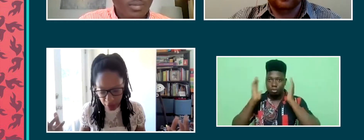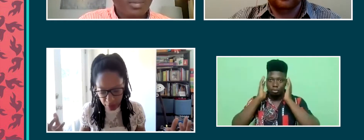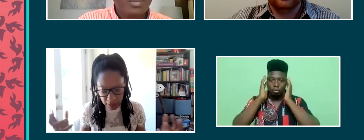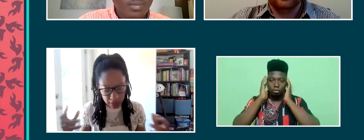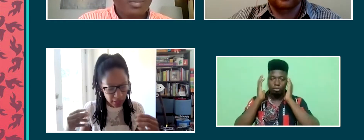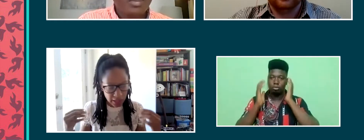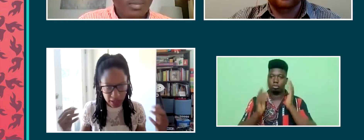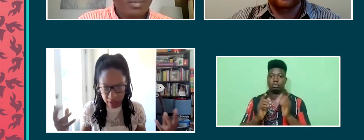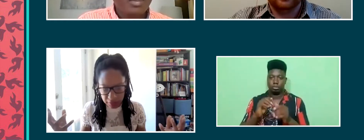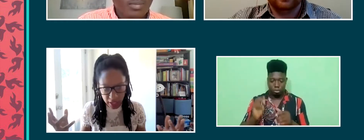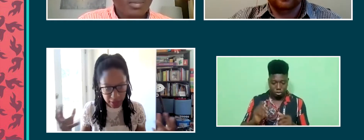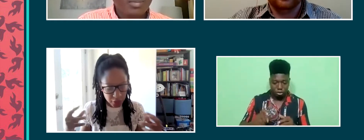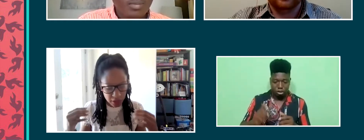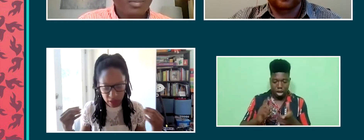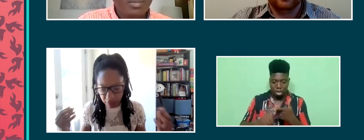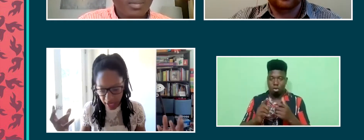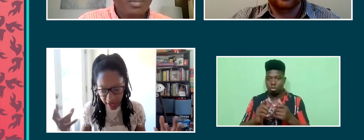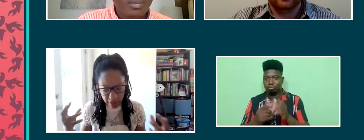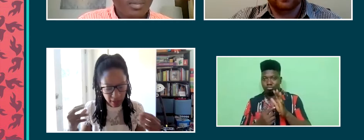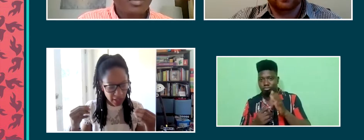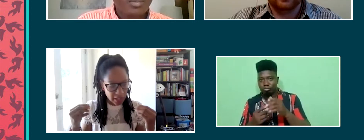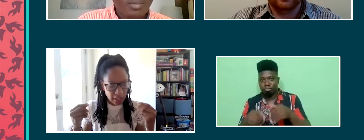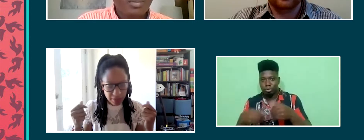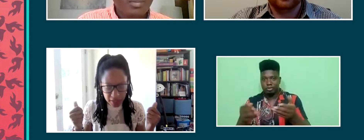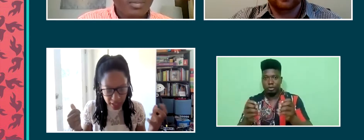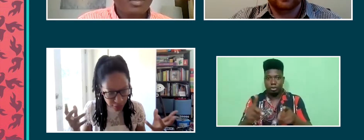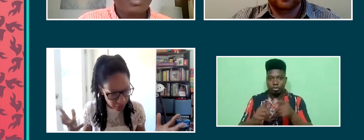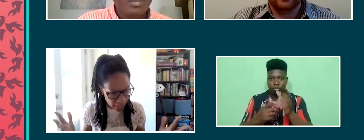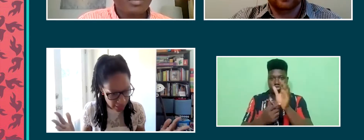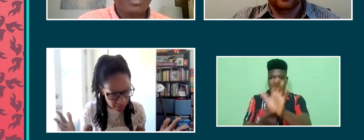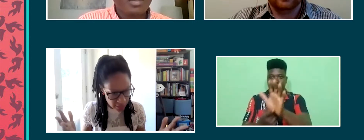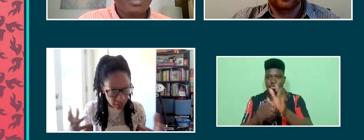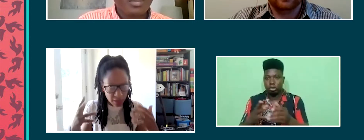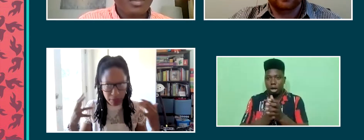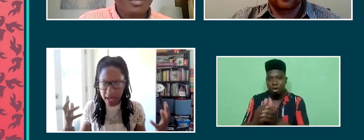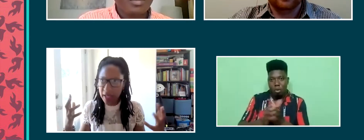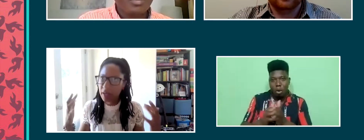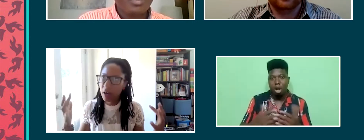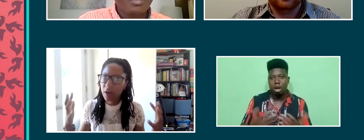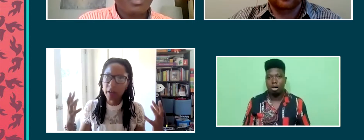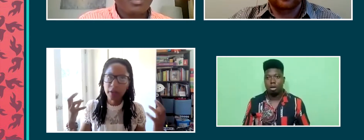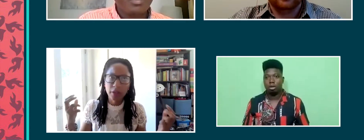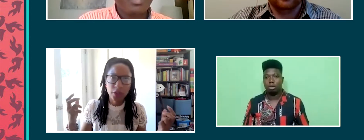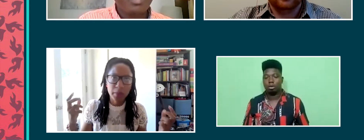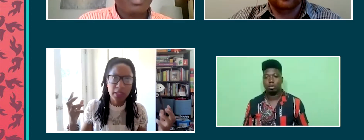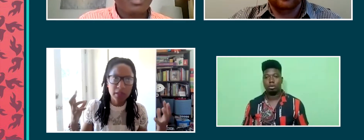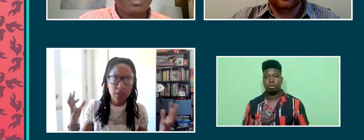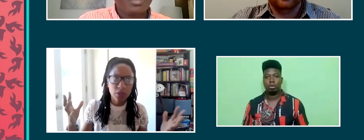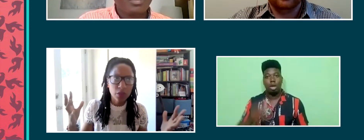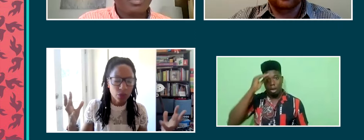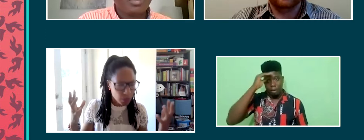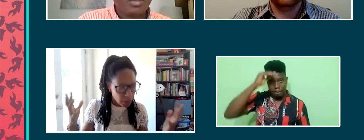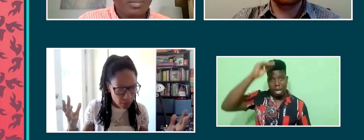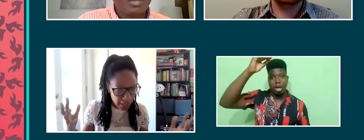of vulnerability, in need of touch, in need of care, in need of tenderness. Men are